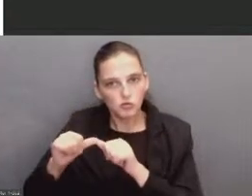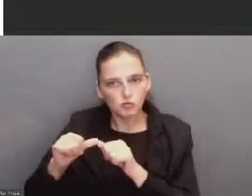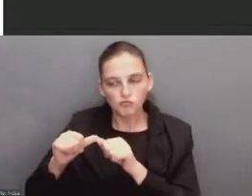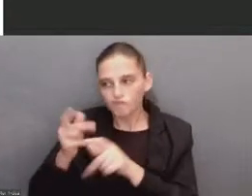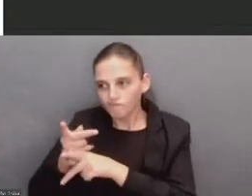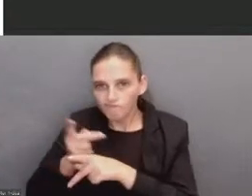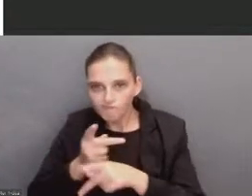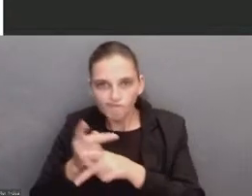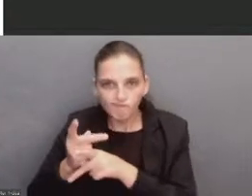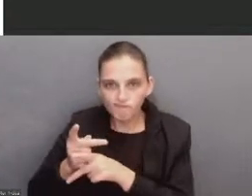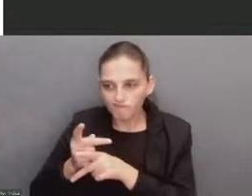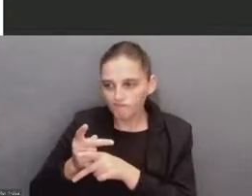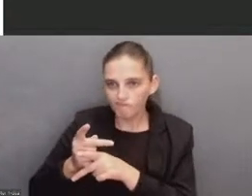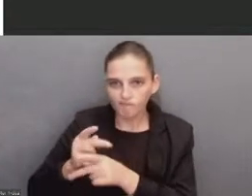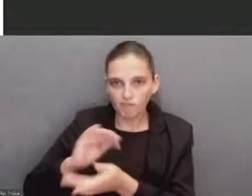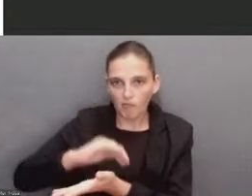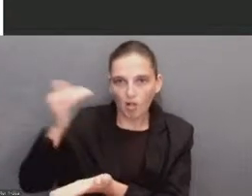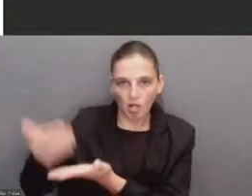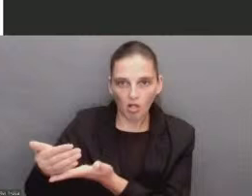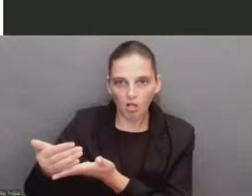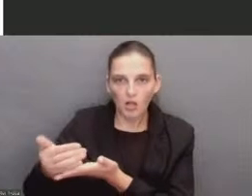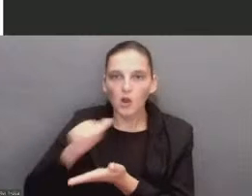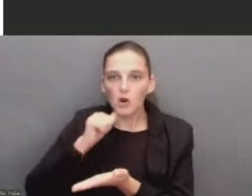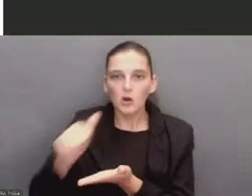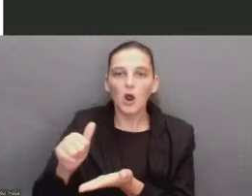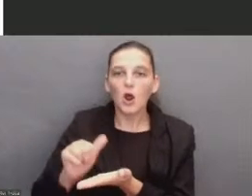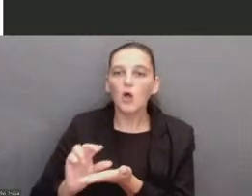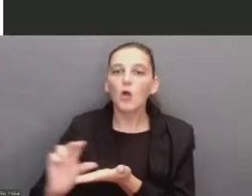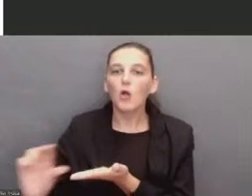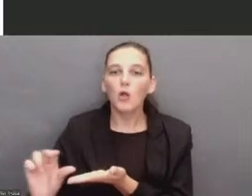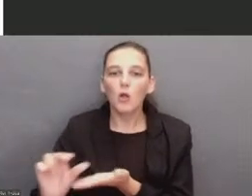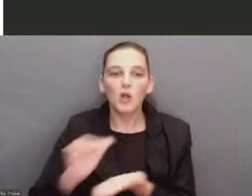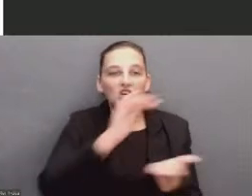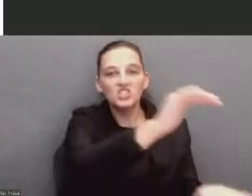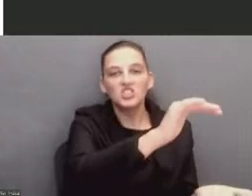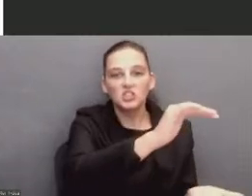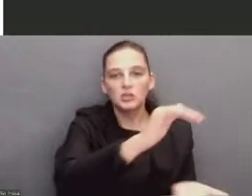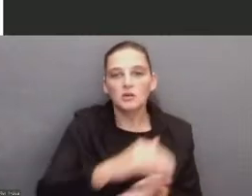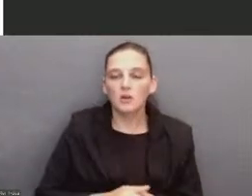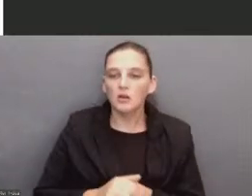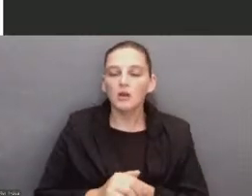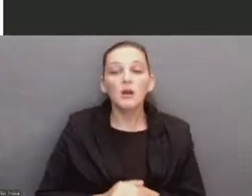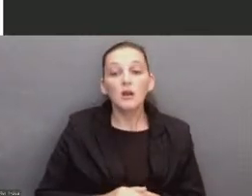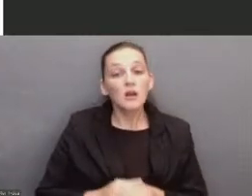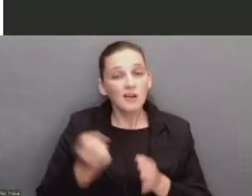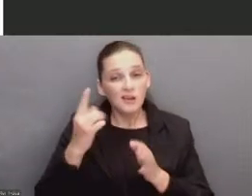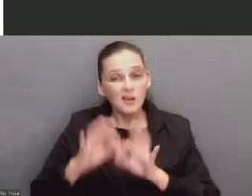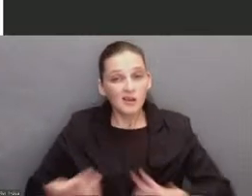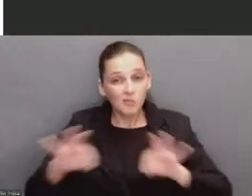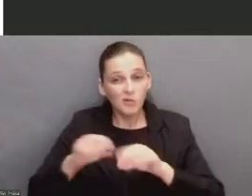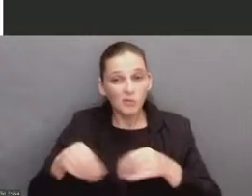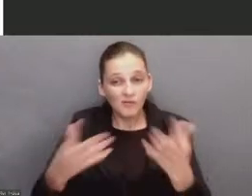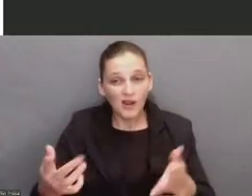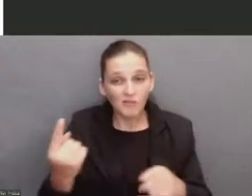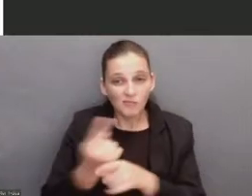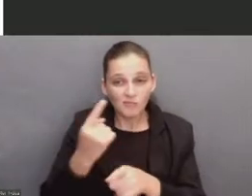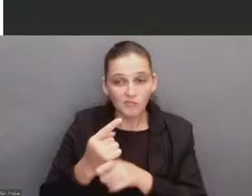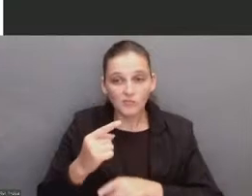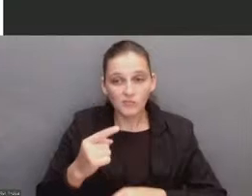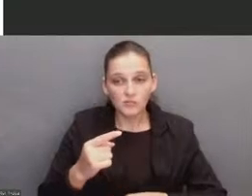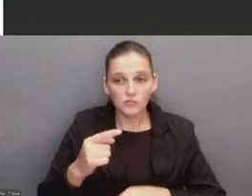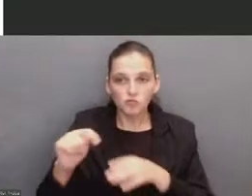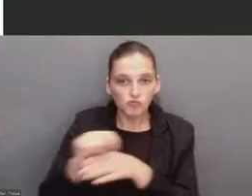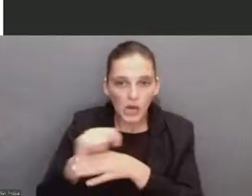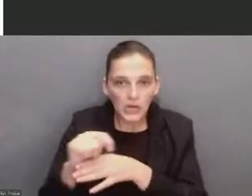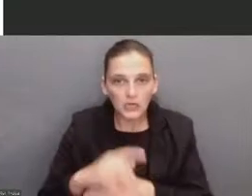sufficiently maintained and not cut back, making sure there's proper training for just basic PPE, donning and doffing, something